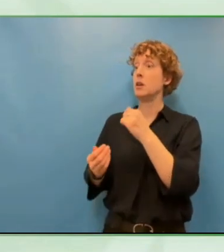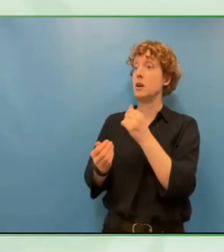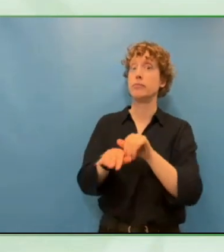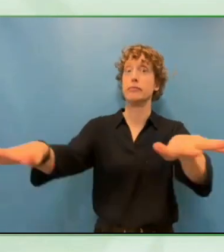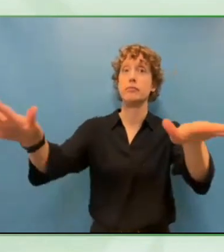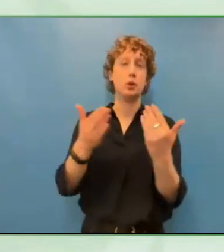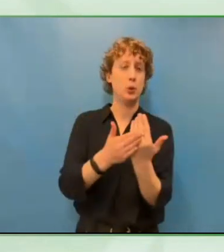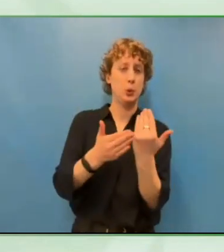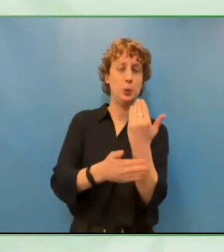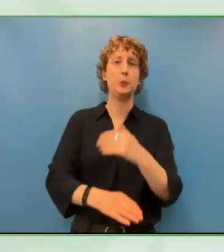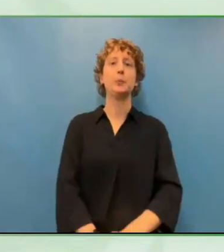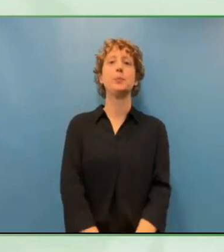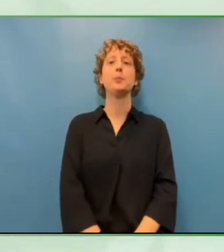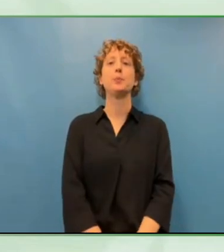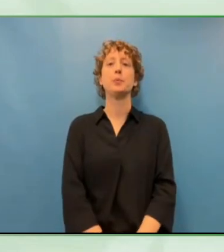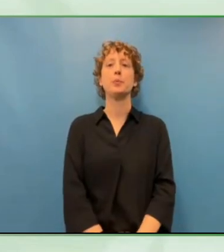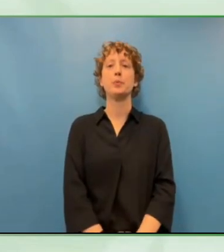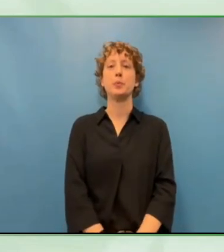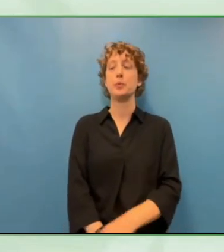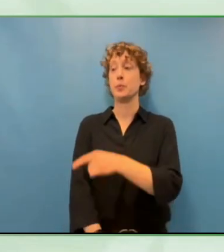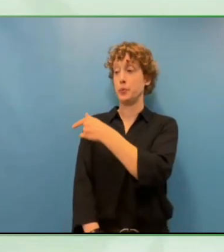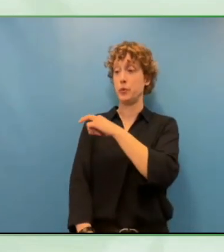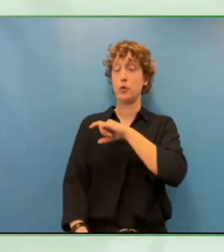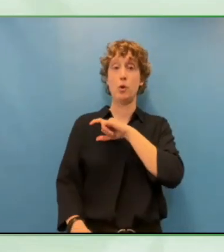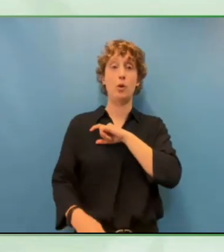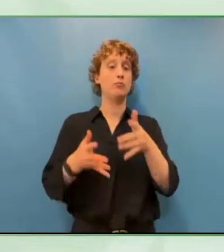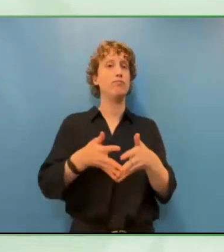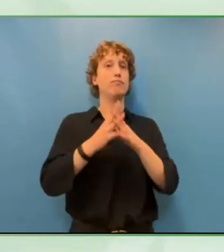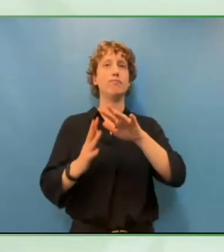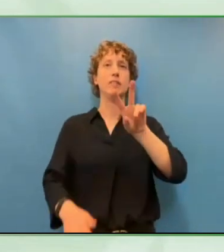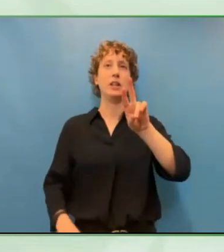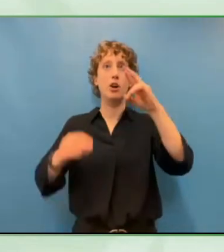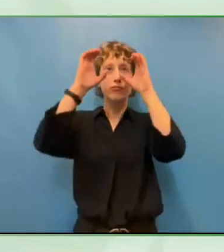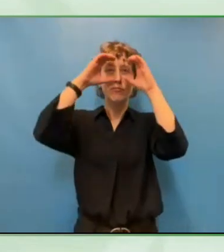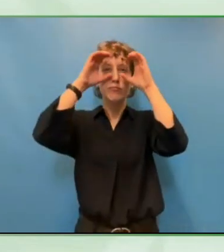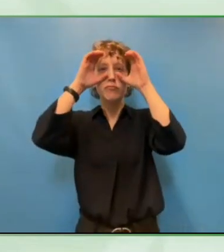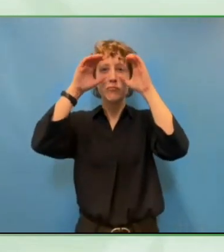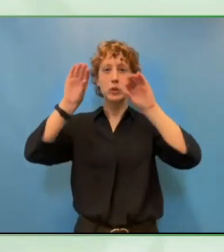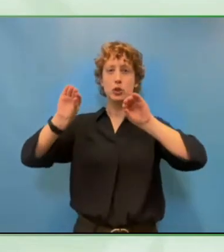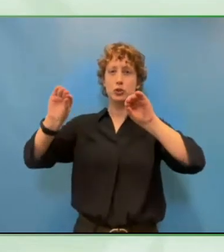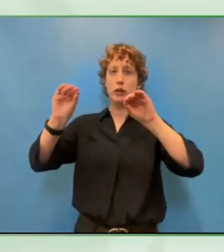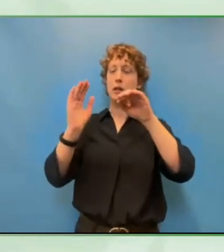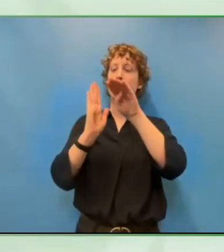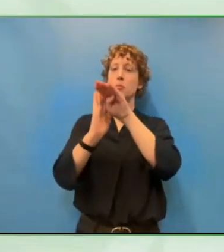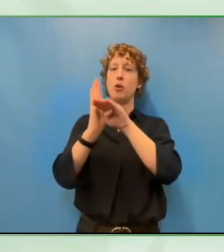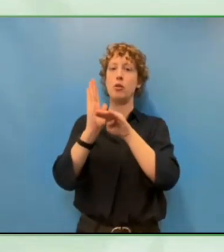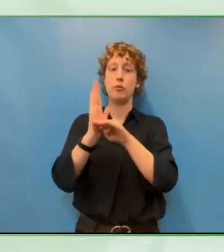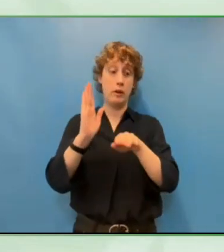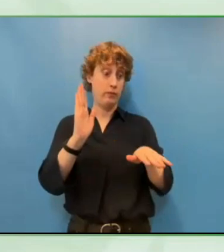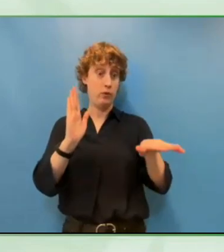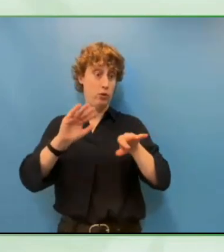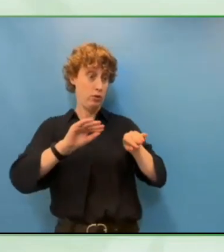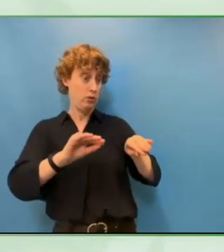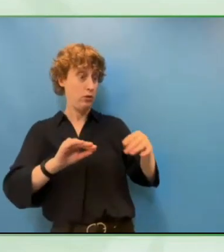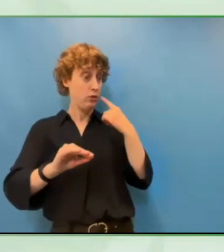they developed a VR program, training program for neurodivergent youth on how